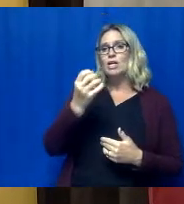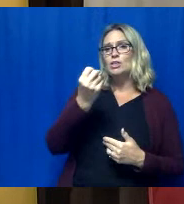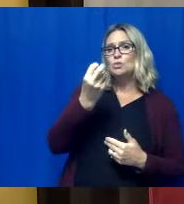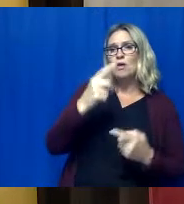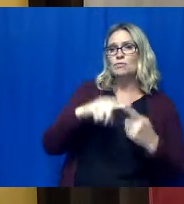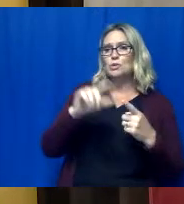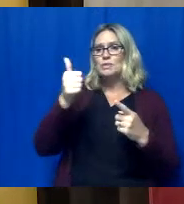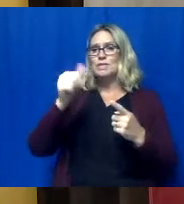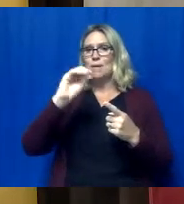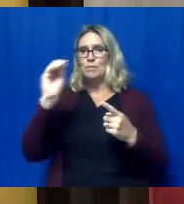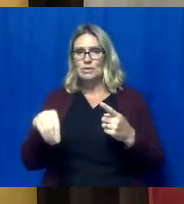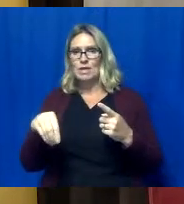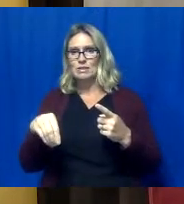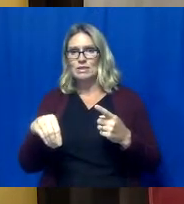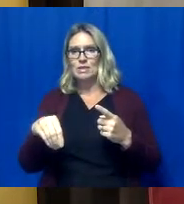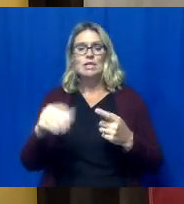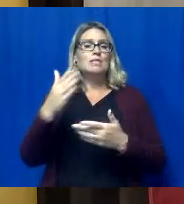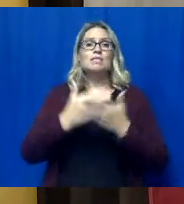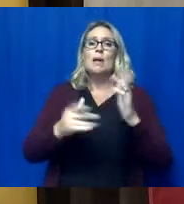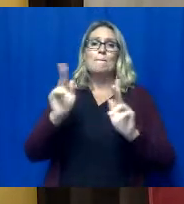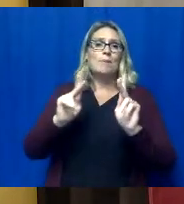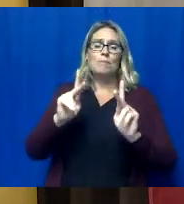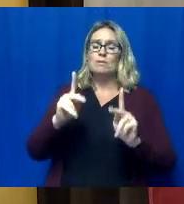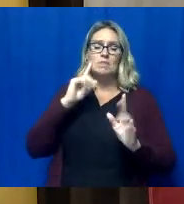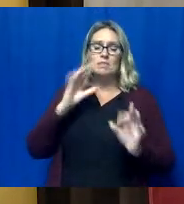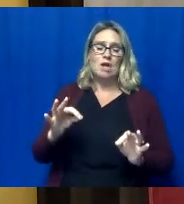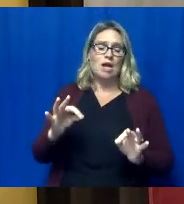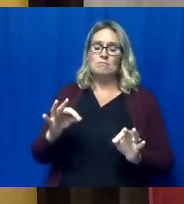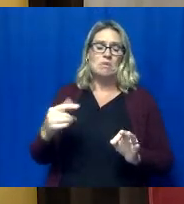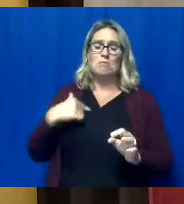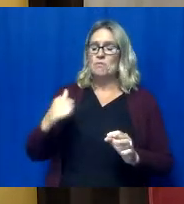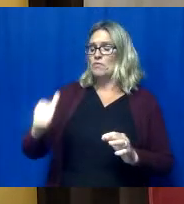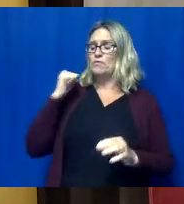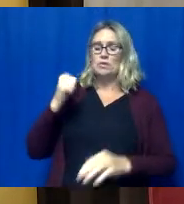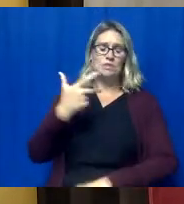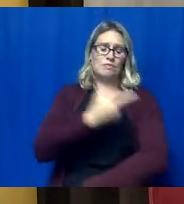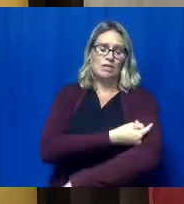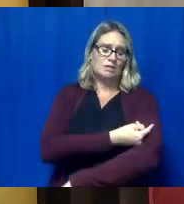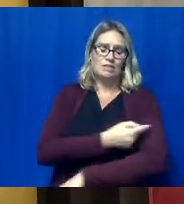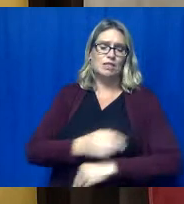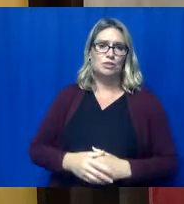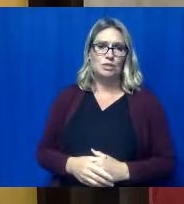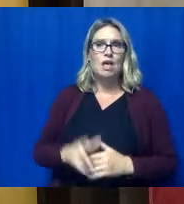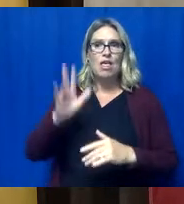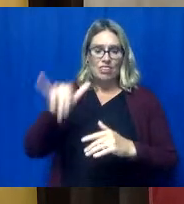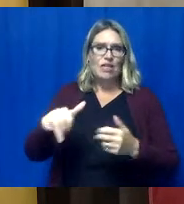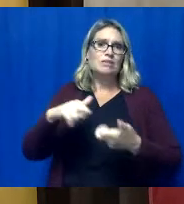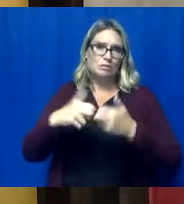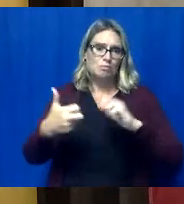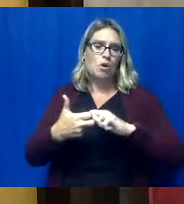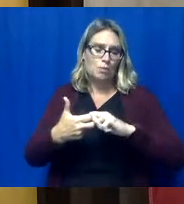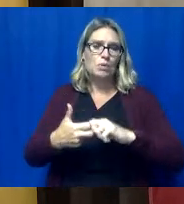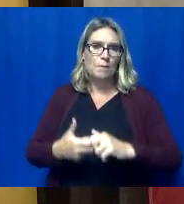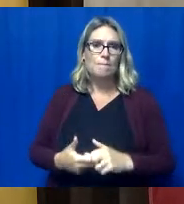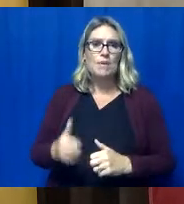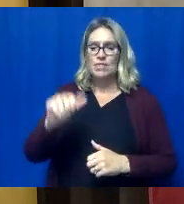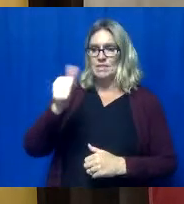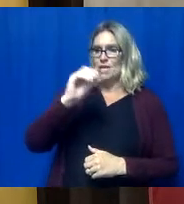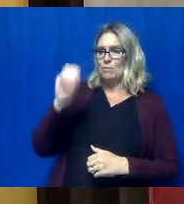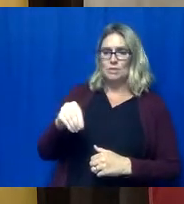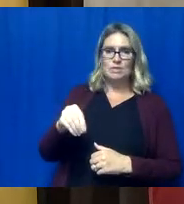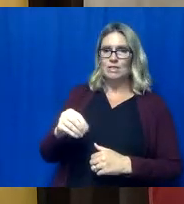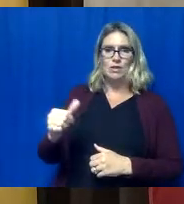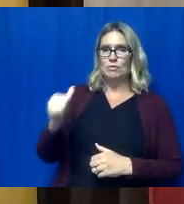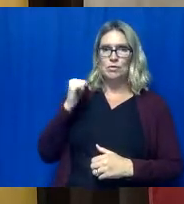just are choosing not to get vaccinated who could, that's a problem. So I think the thing to remember